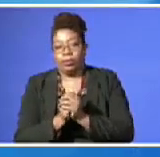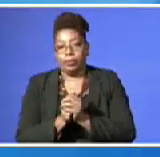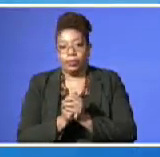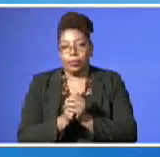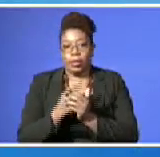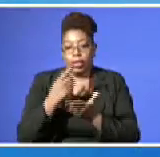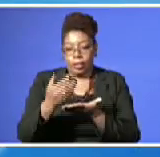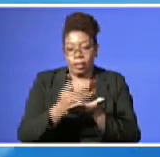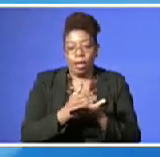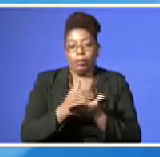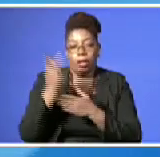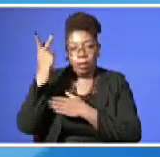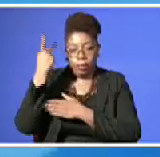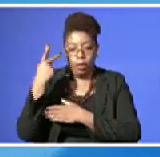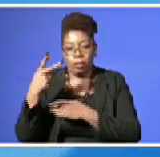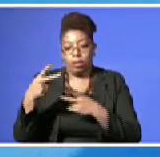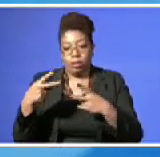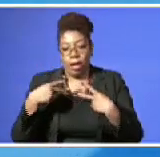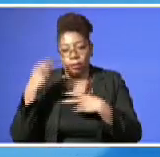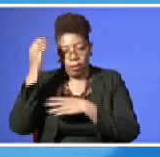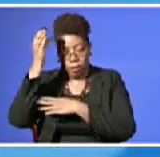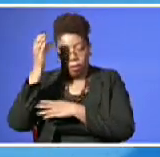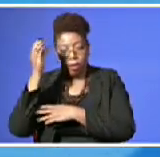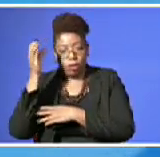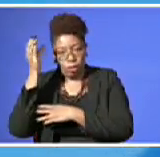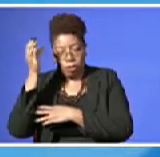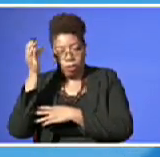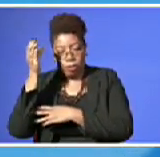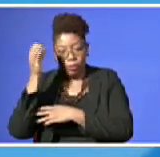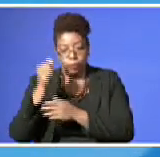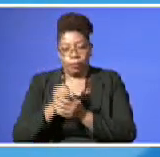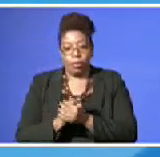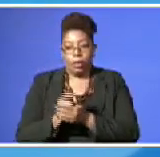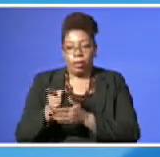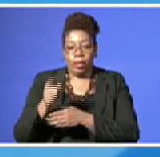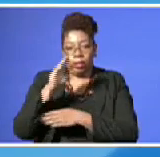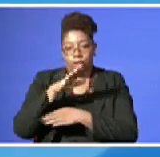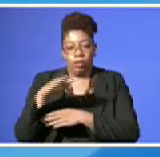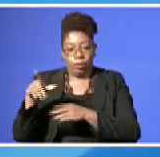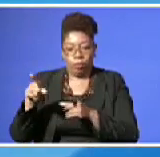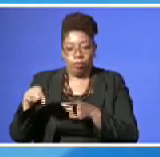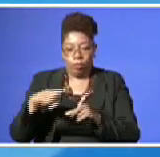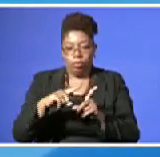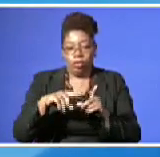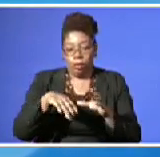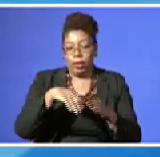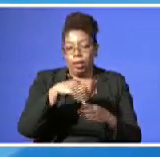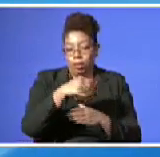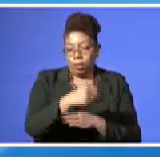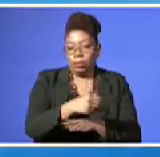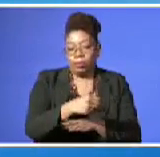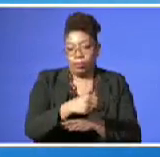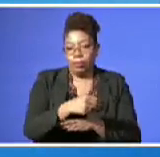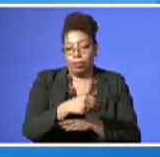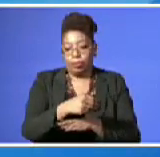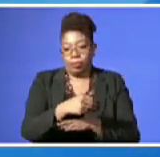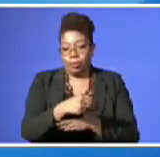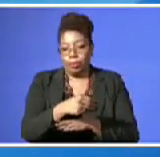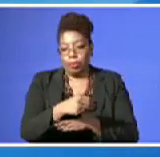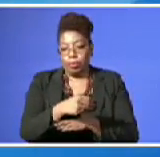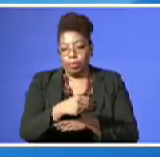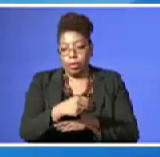parents, they still have that level of concern of their children going out and be